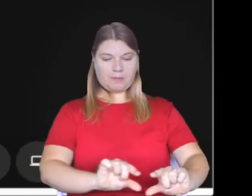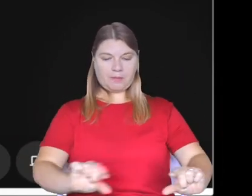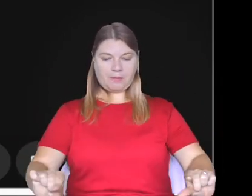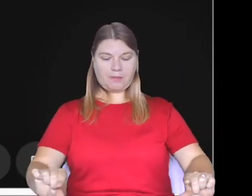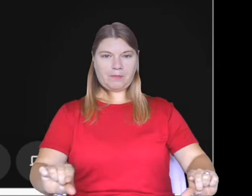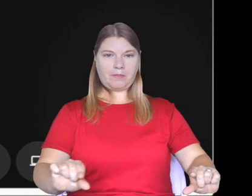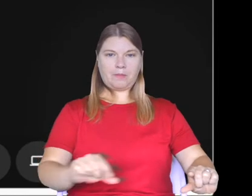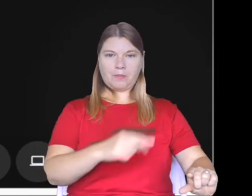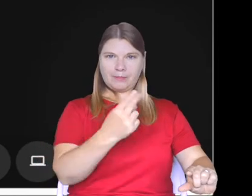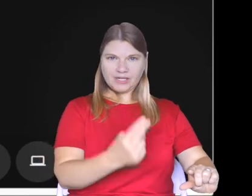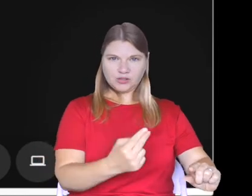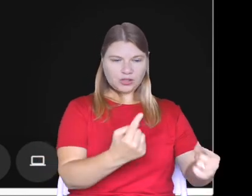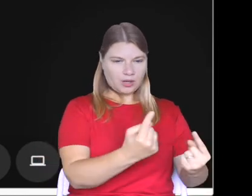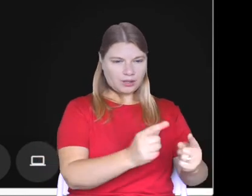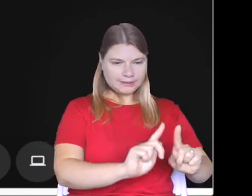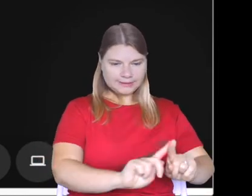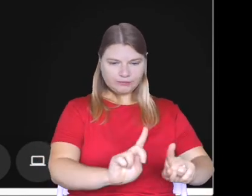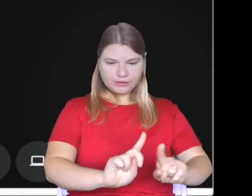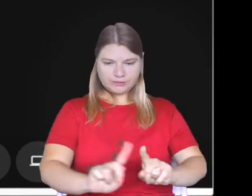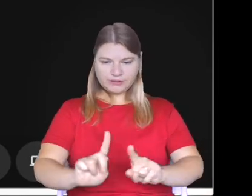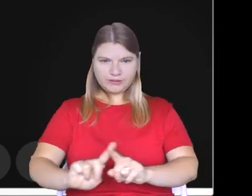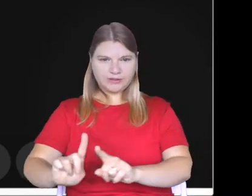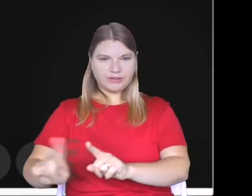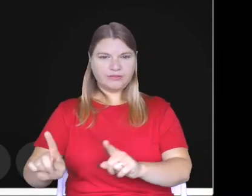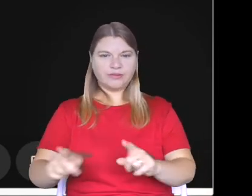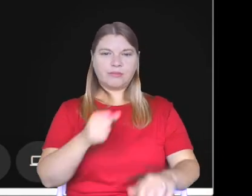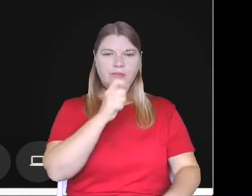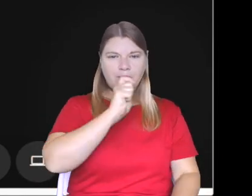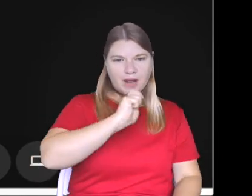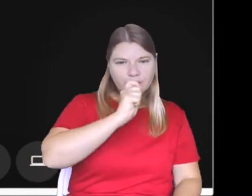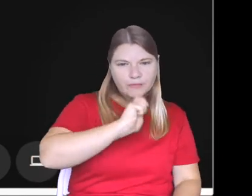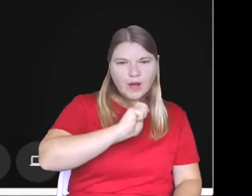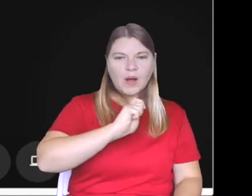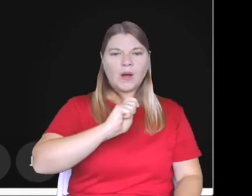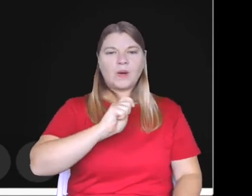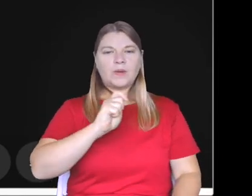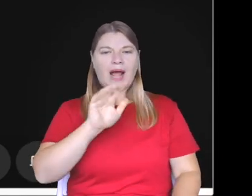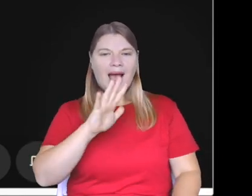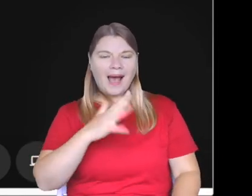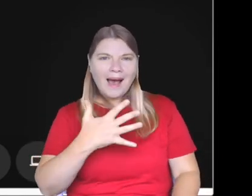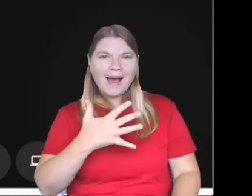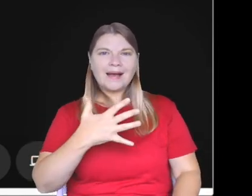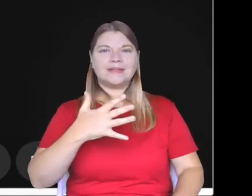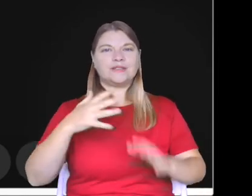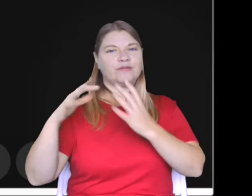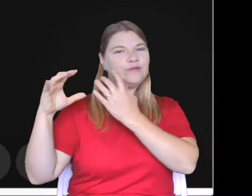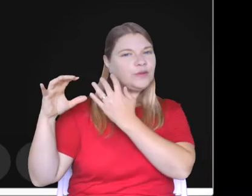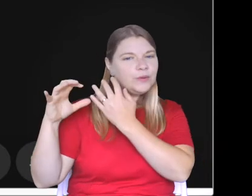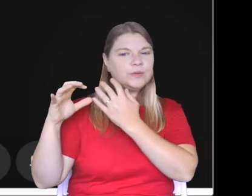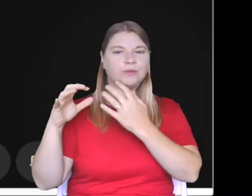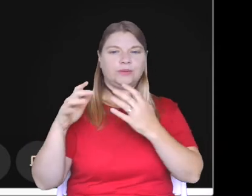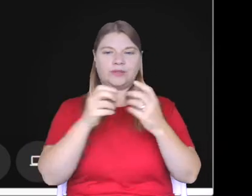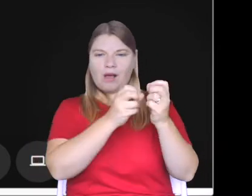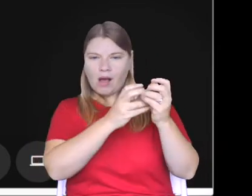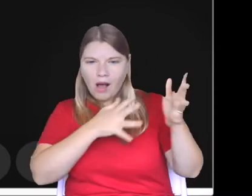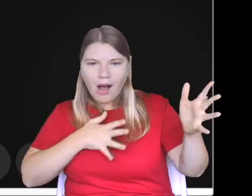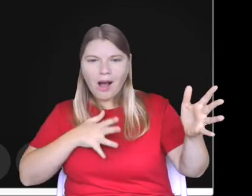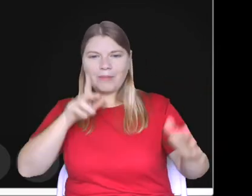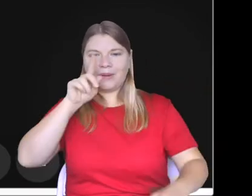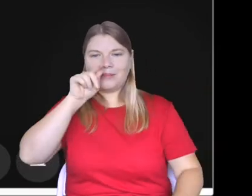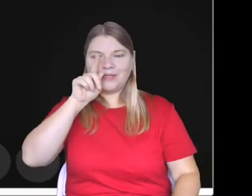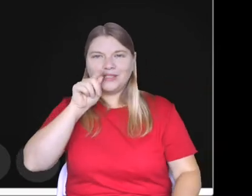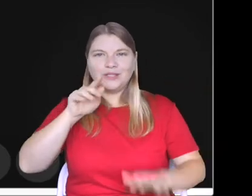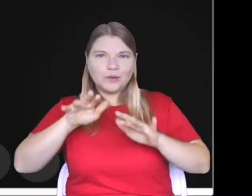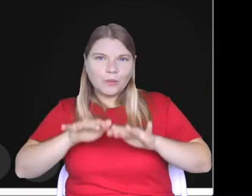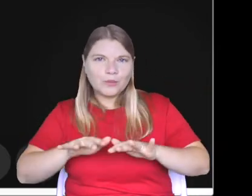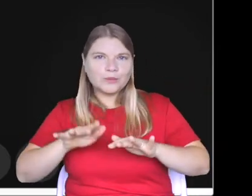a microphone, a hand, a flute, a harp, a face, a trombone, a drum machine, a pigeon, a computer,